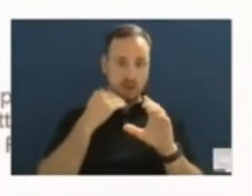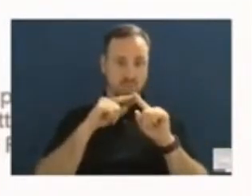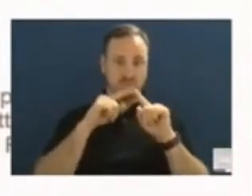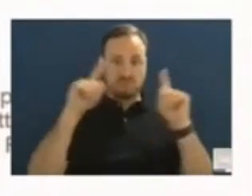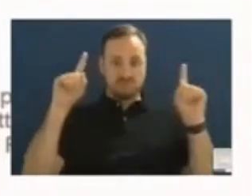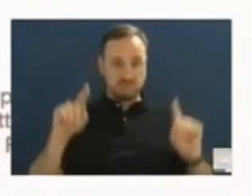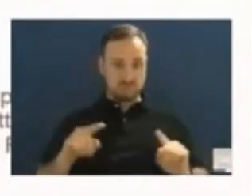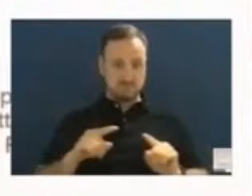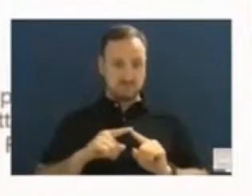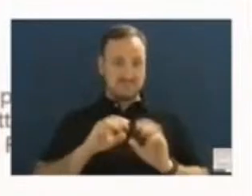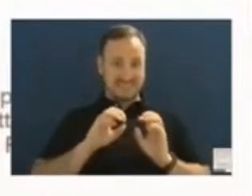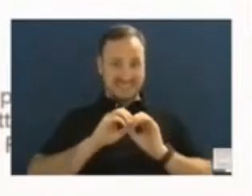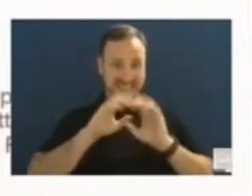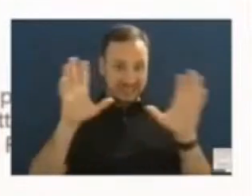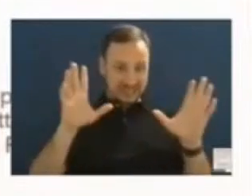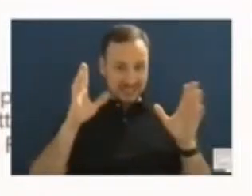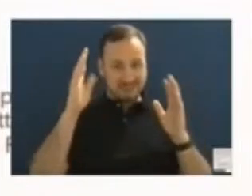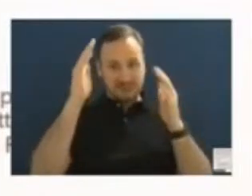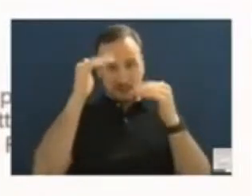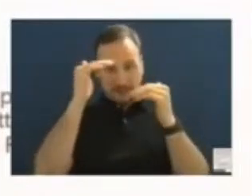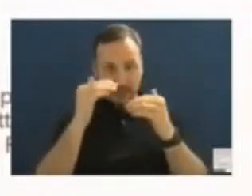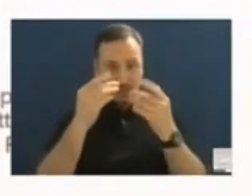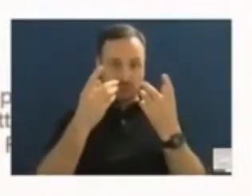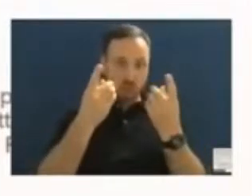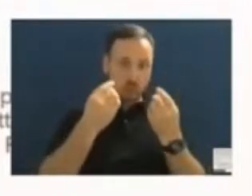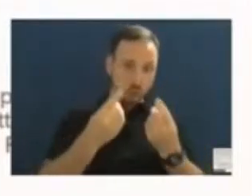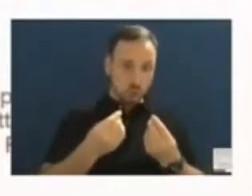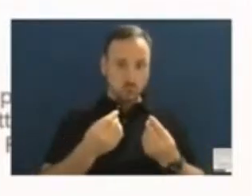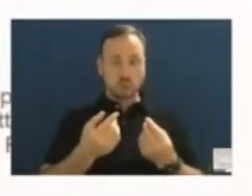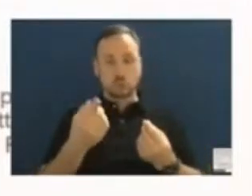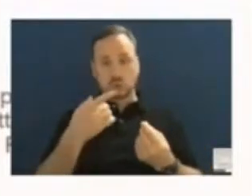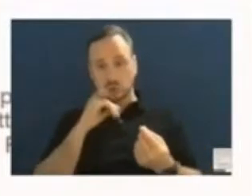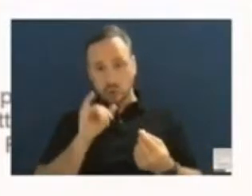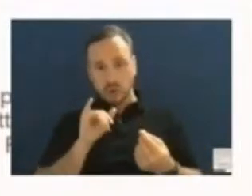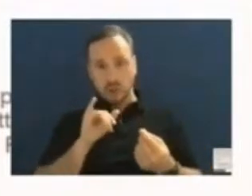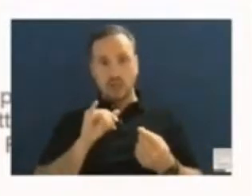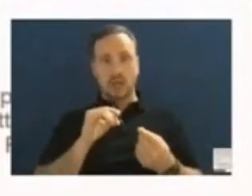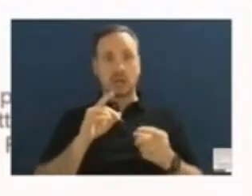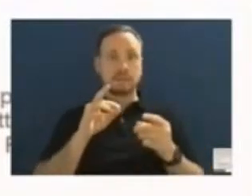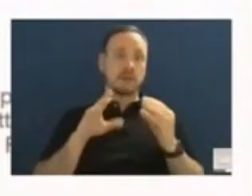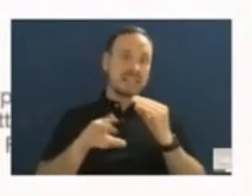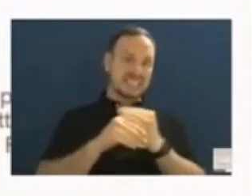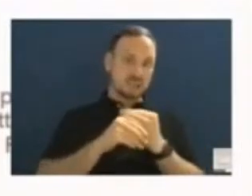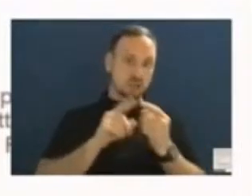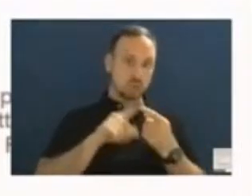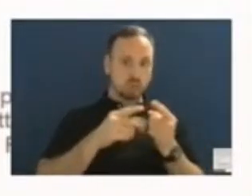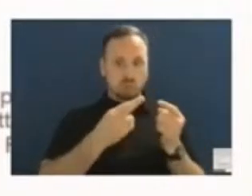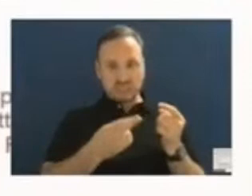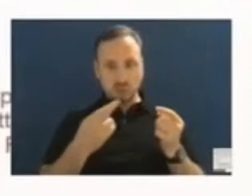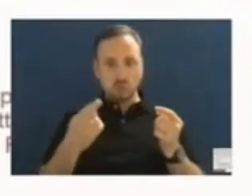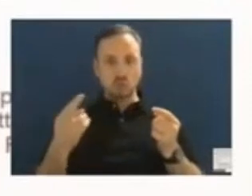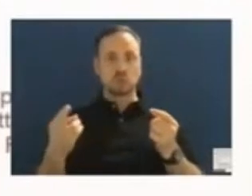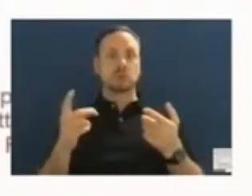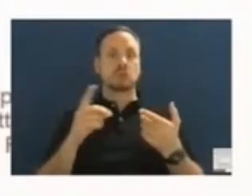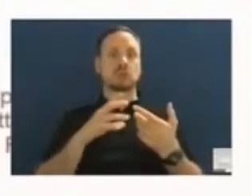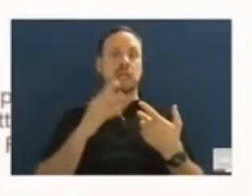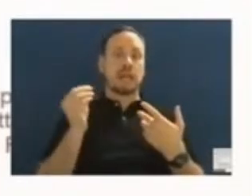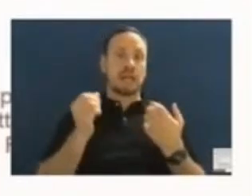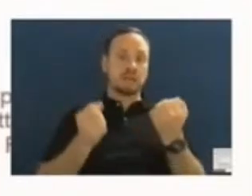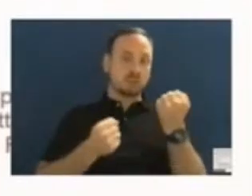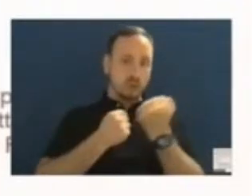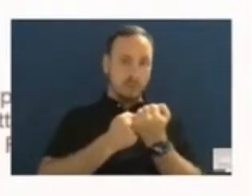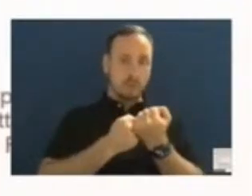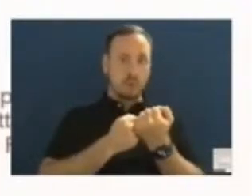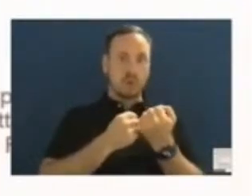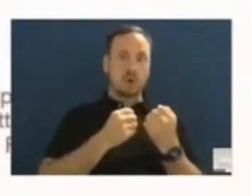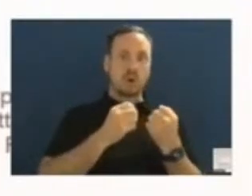those expectations are, in addition to the resources that we have available and the support like the on-site daily option for students of